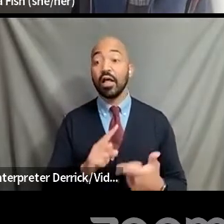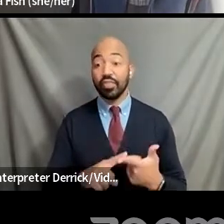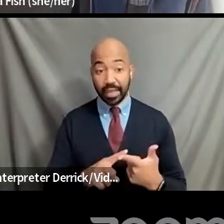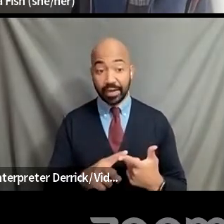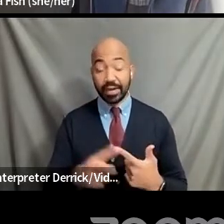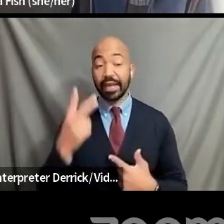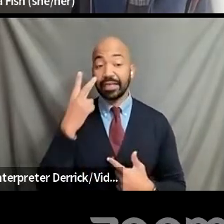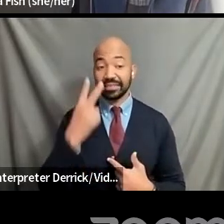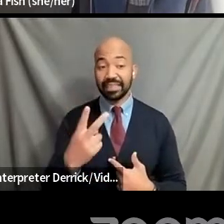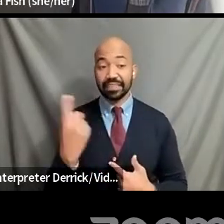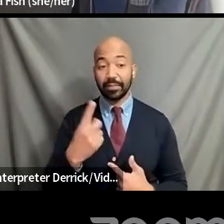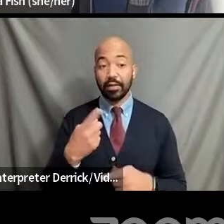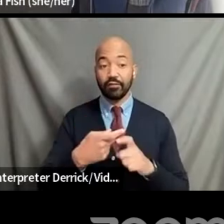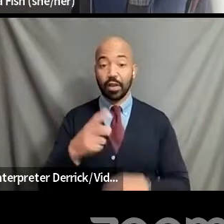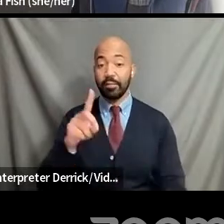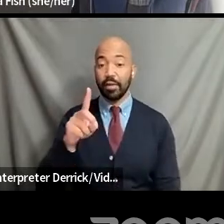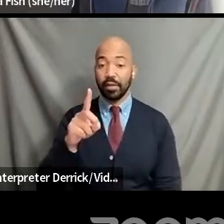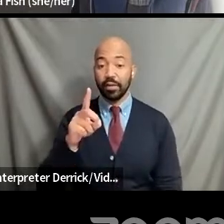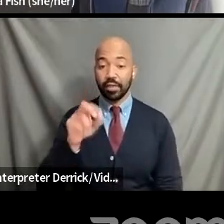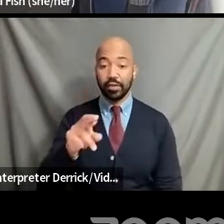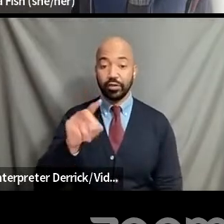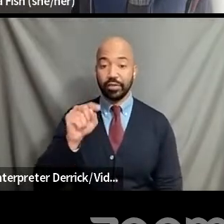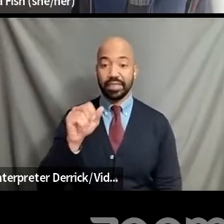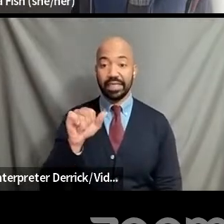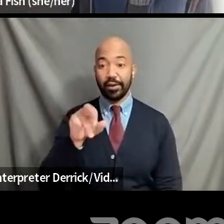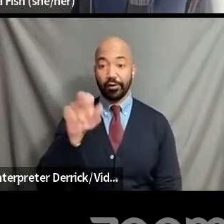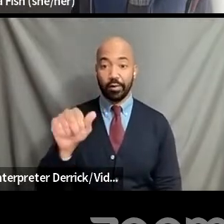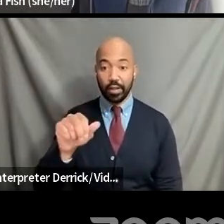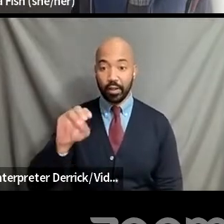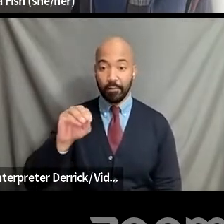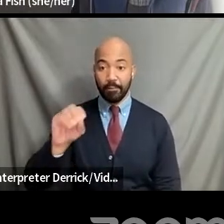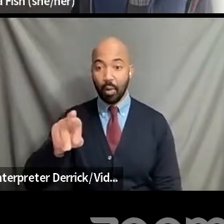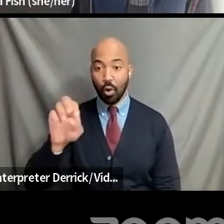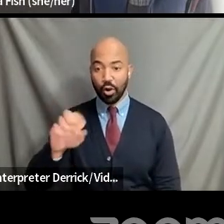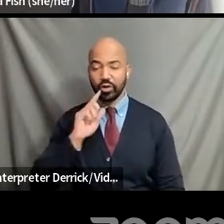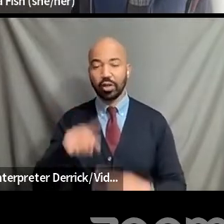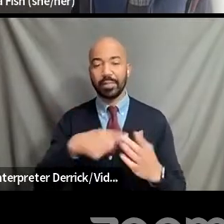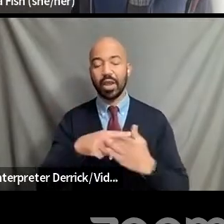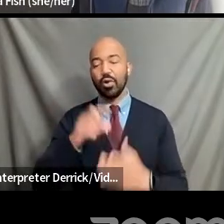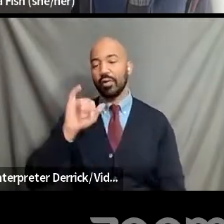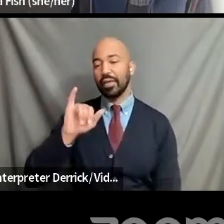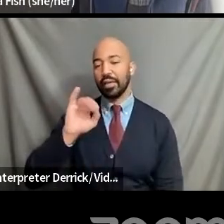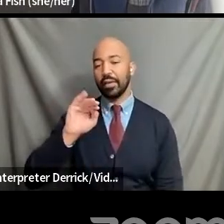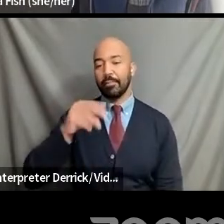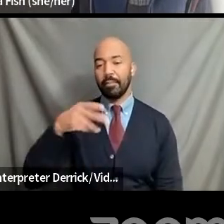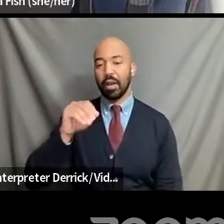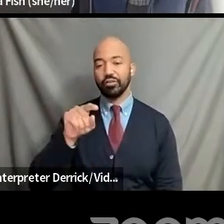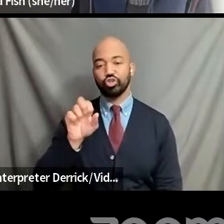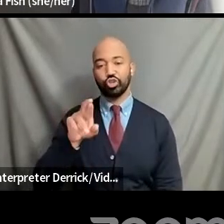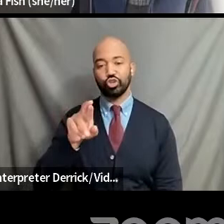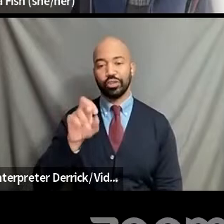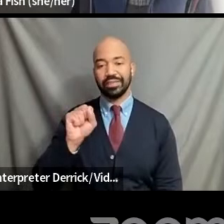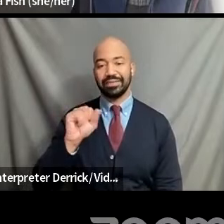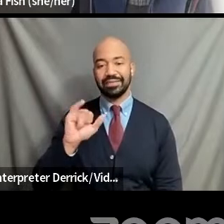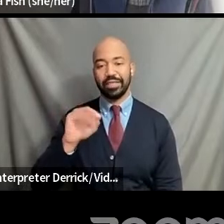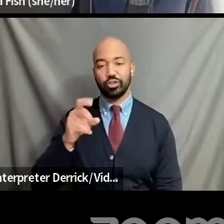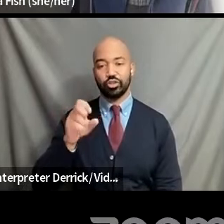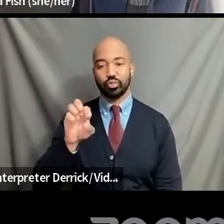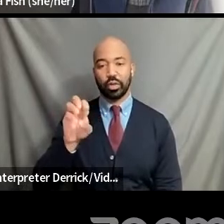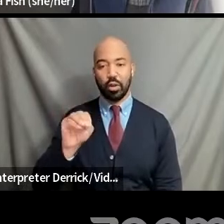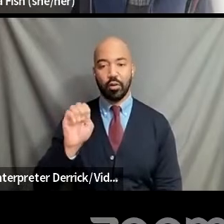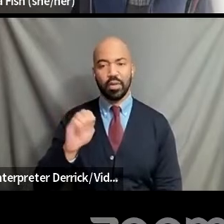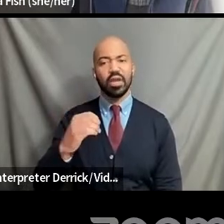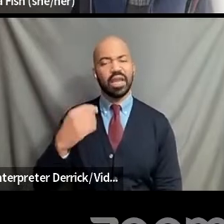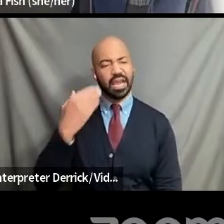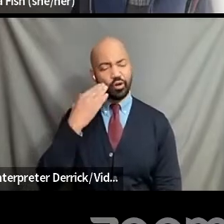T.R. Moore that she tweeted last year, talking about imposter syndrome and how like she knew that the stuff that she did was